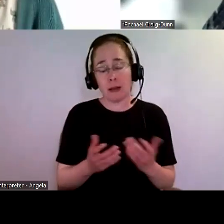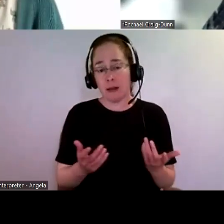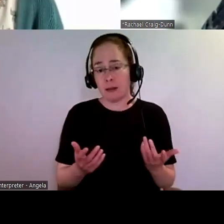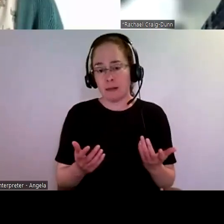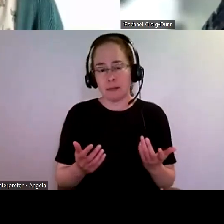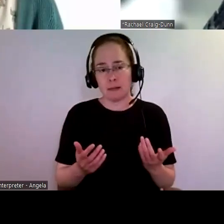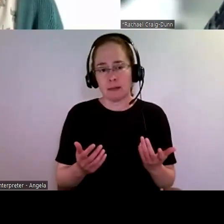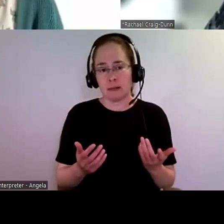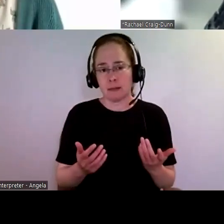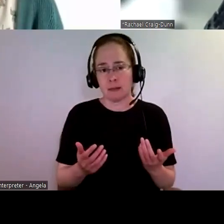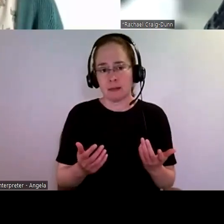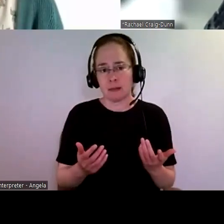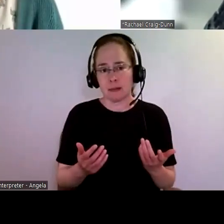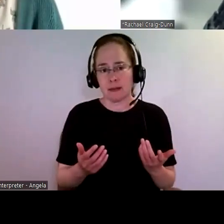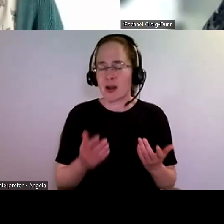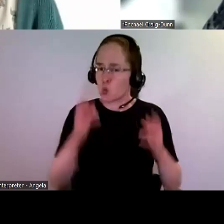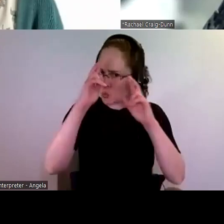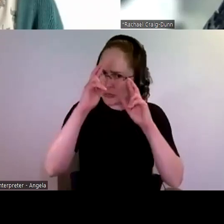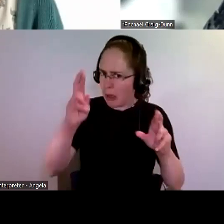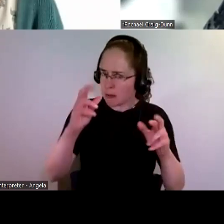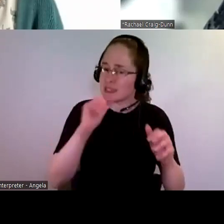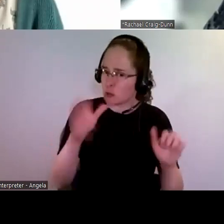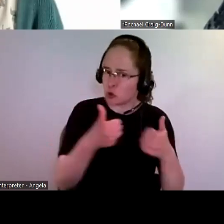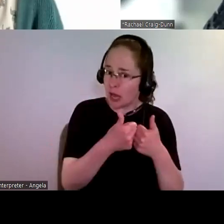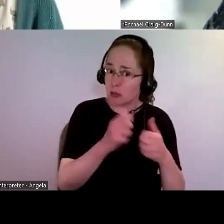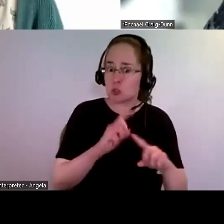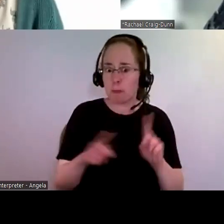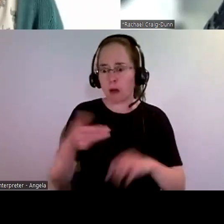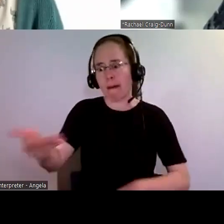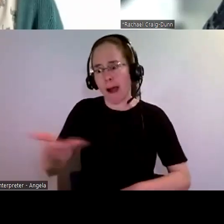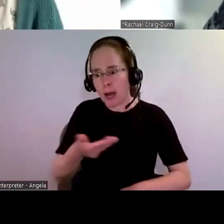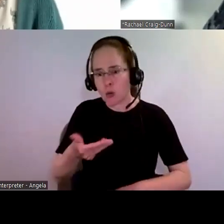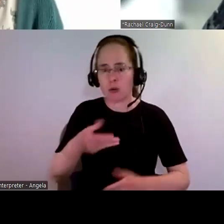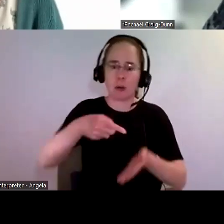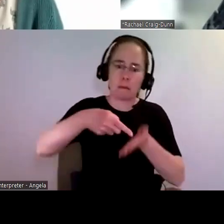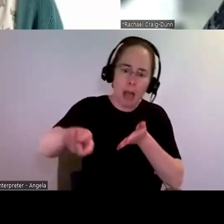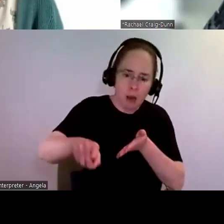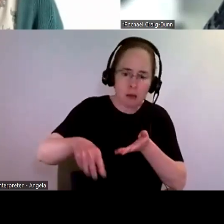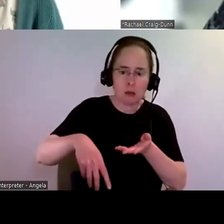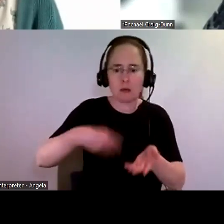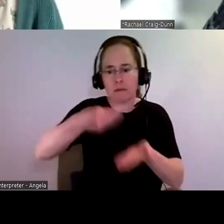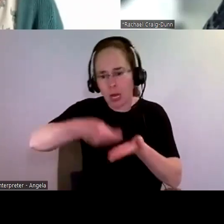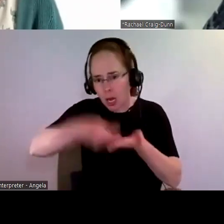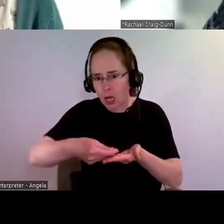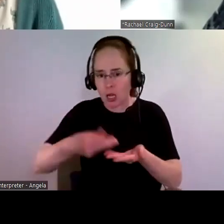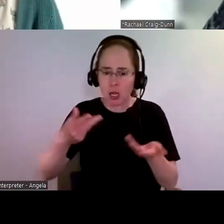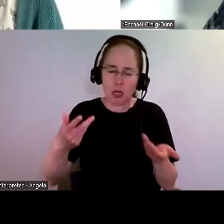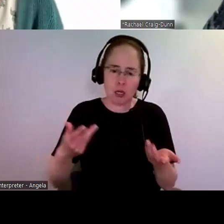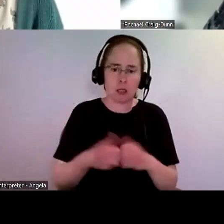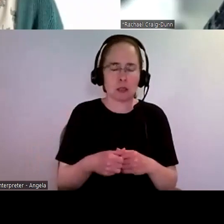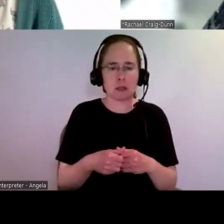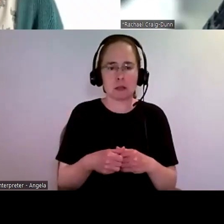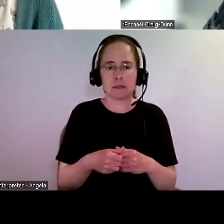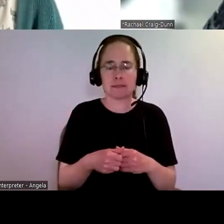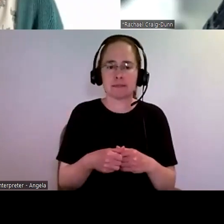getting them the respect would be the challenge. It's getting them there. You know, it's the funding. It's you know, we're having